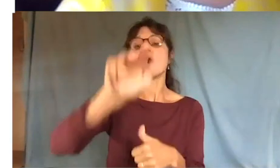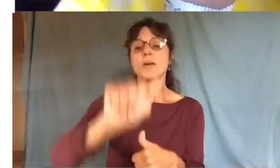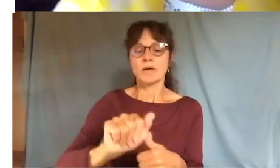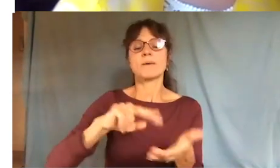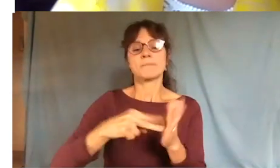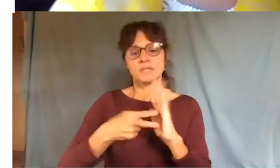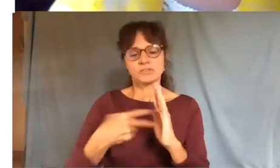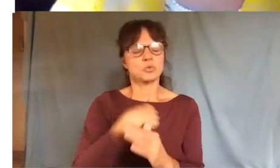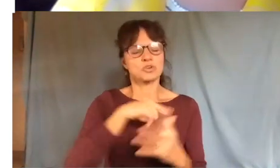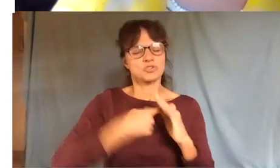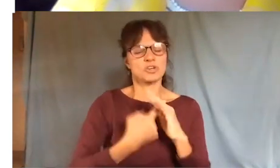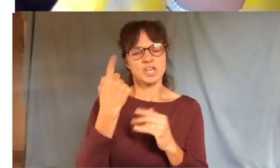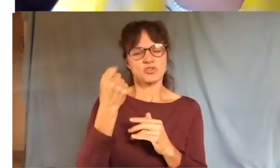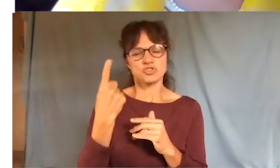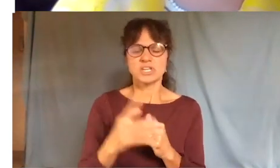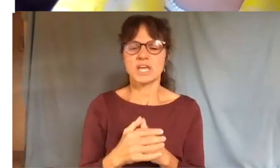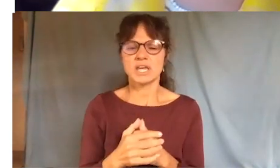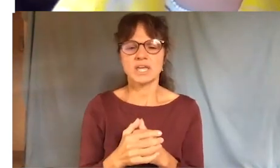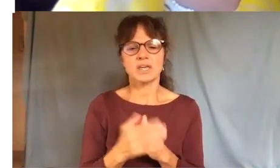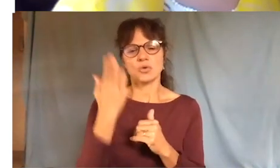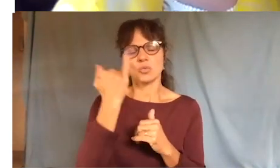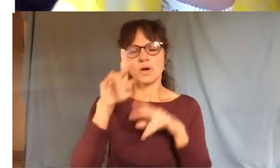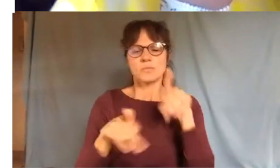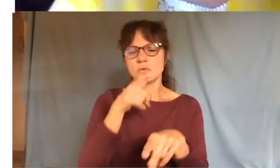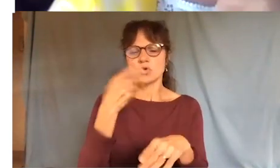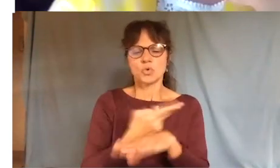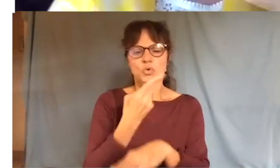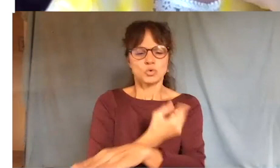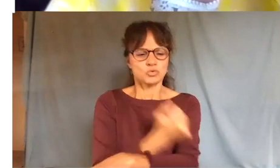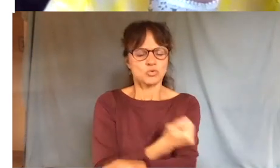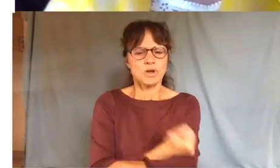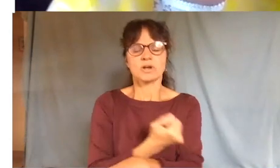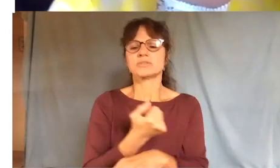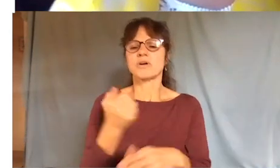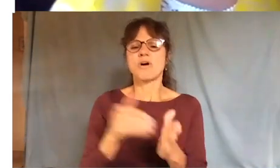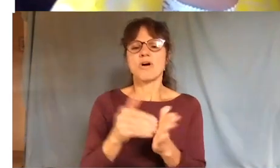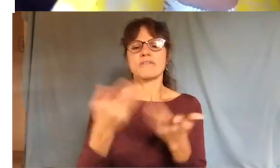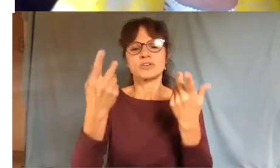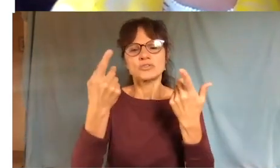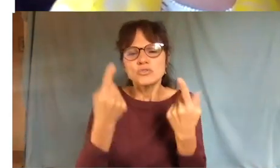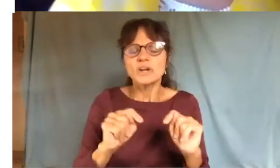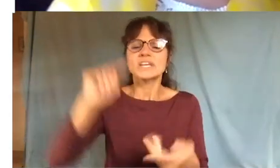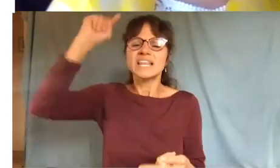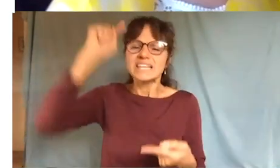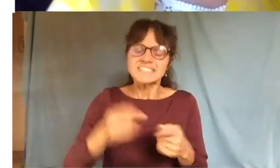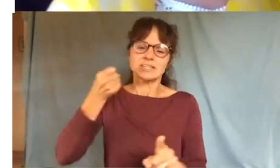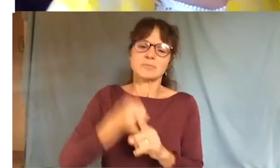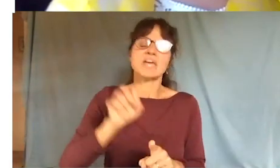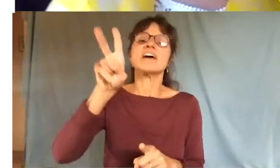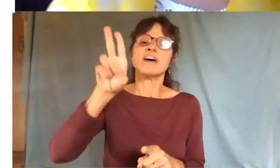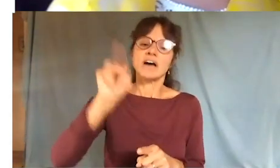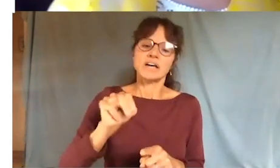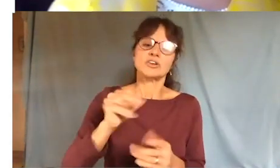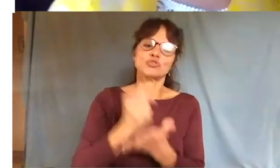to understand why people who use drugs were often trying to mitigate the impact of untreated mental